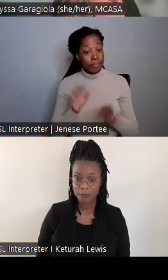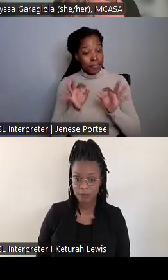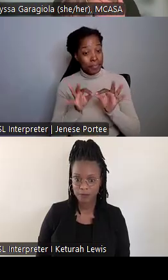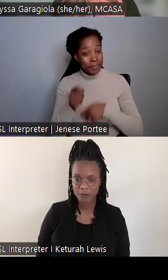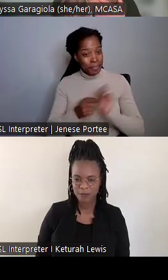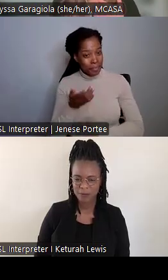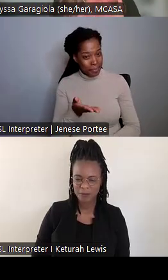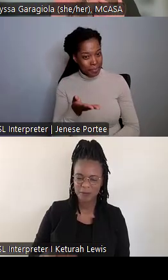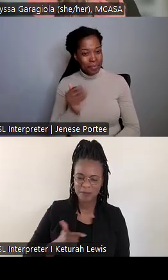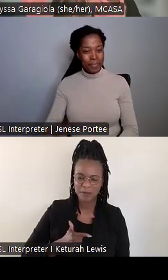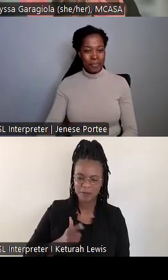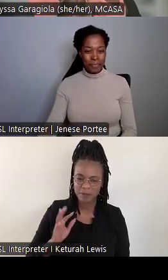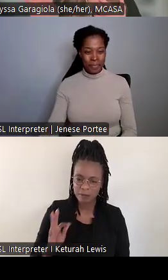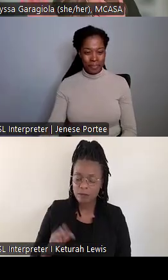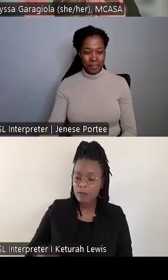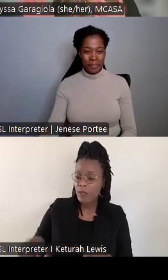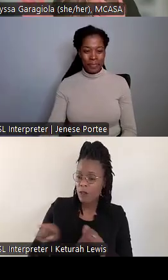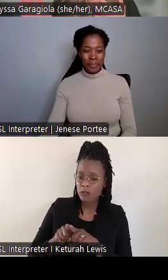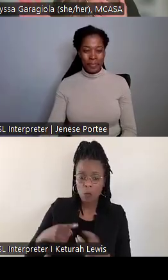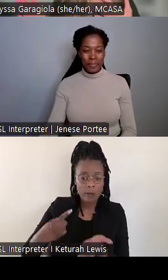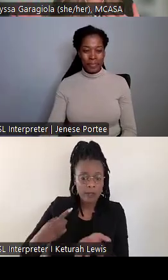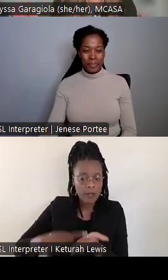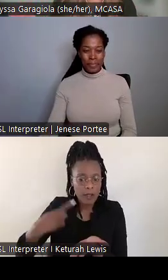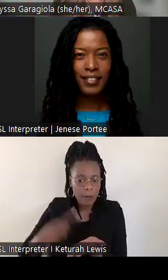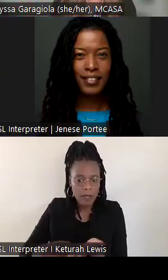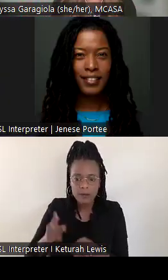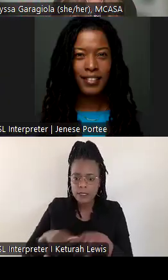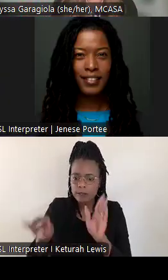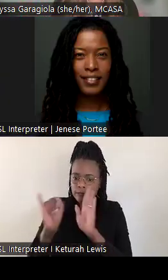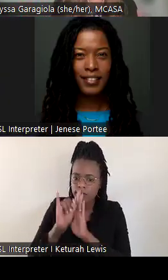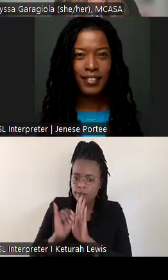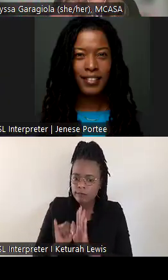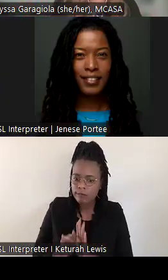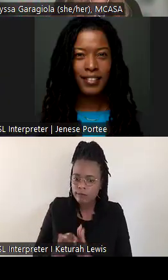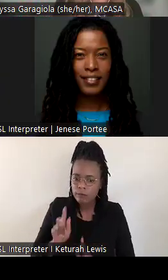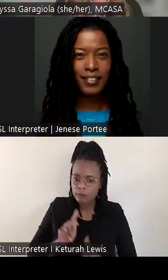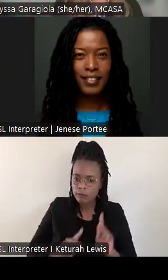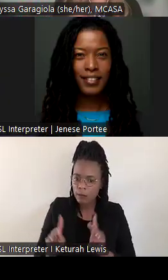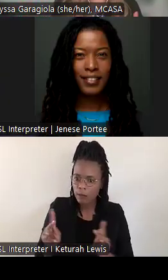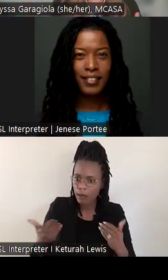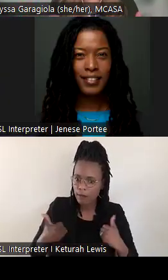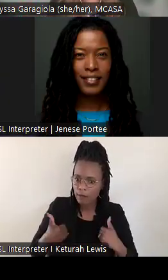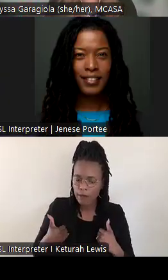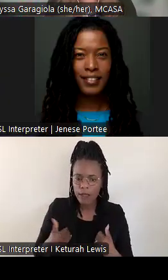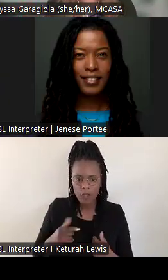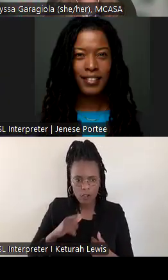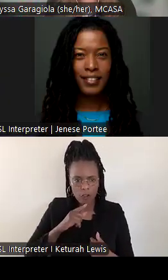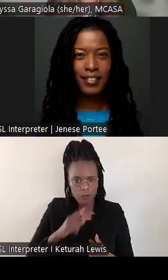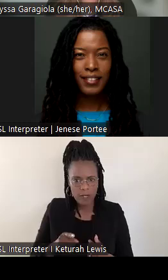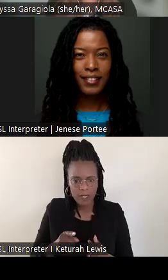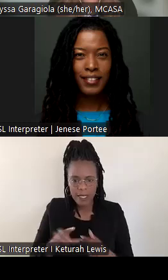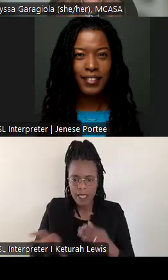note that when we talk about all of these different types of identities that people hold, there is this added power and